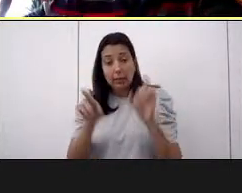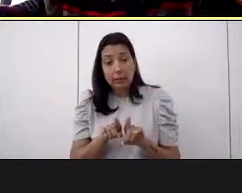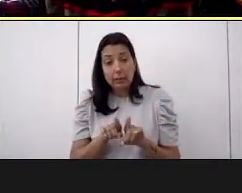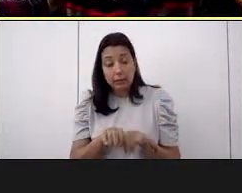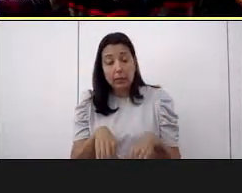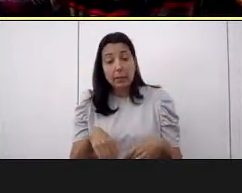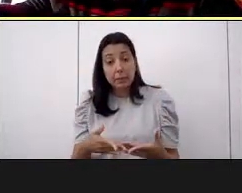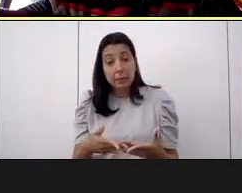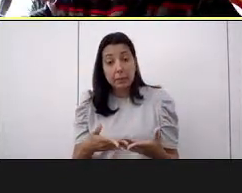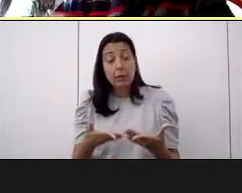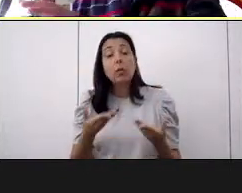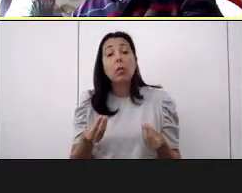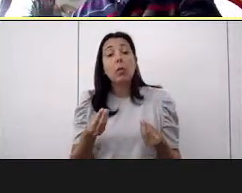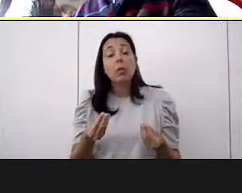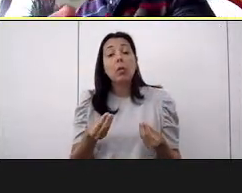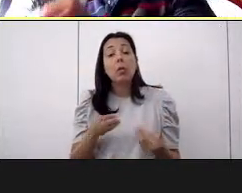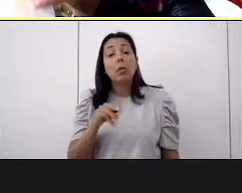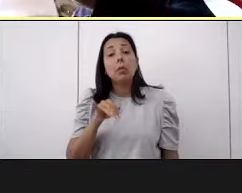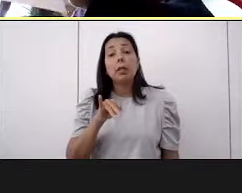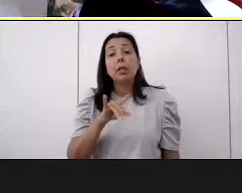protect or develop rights